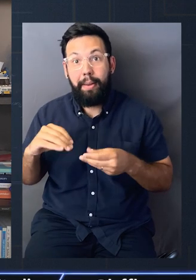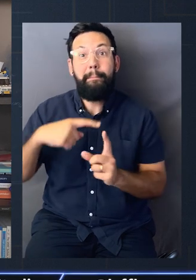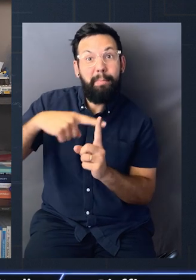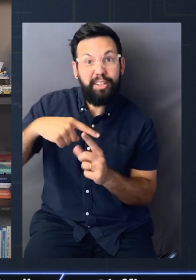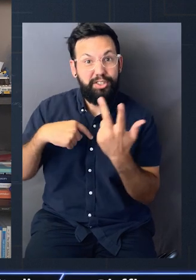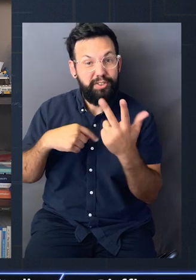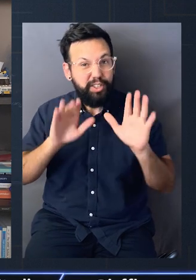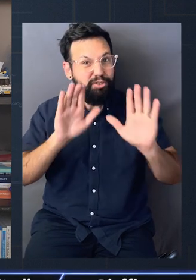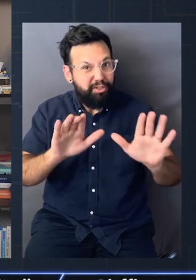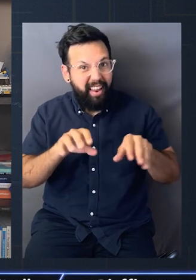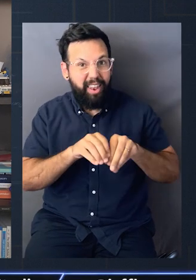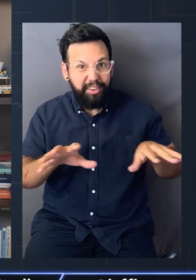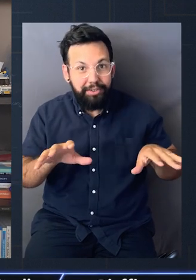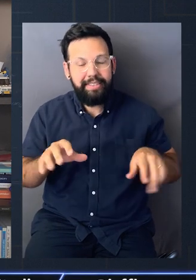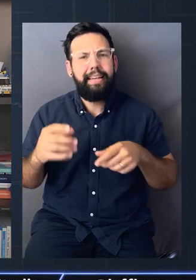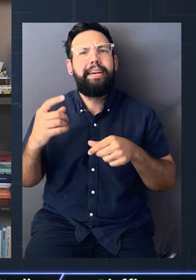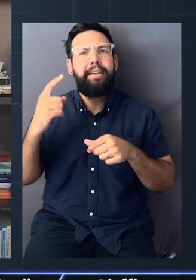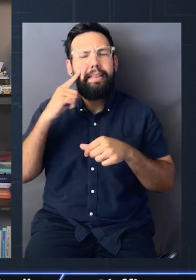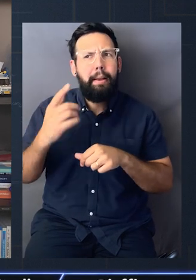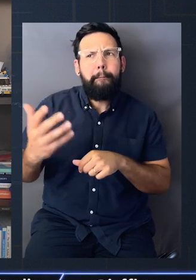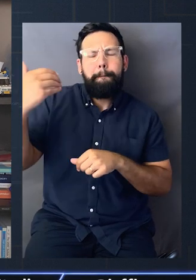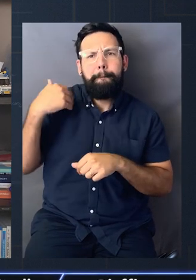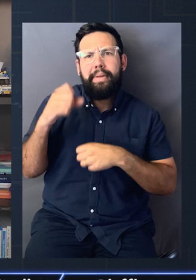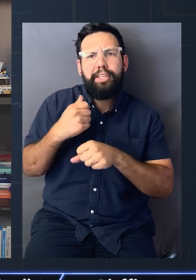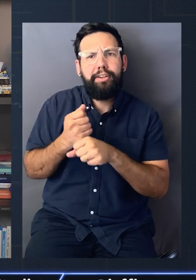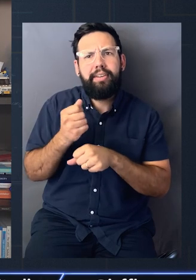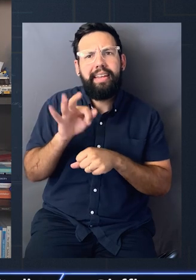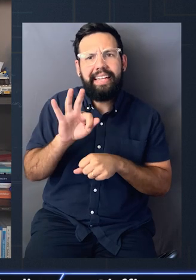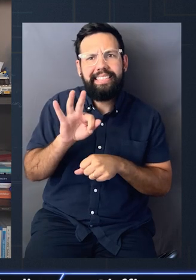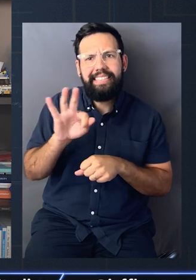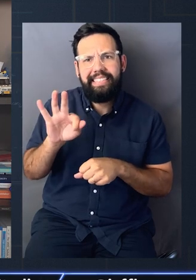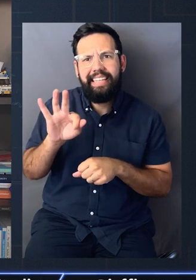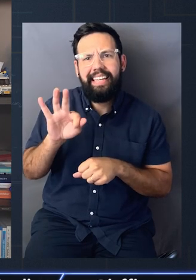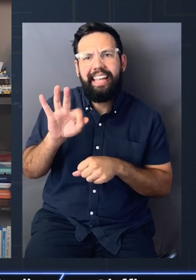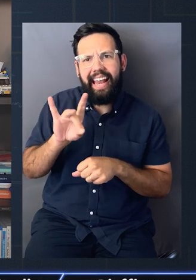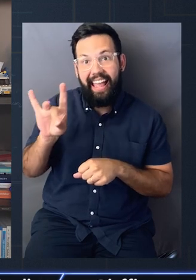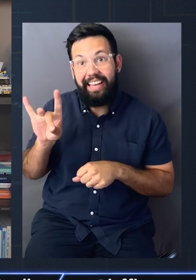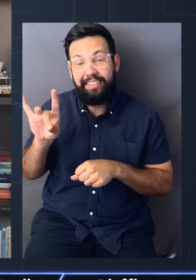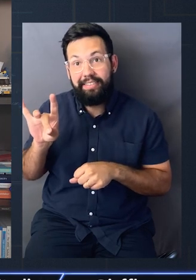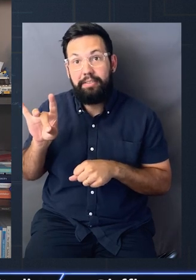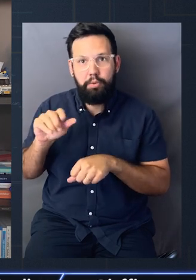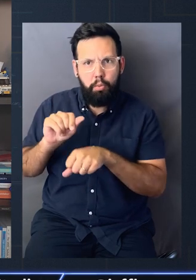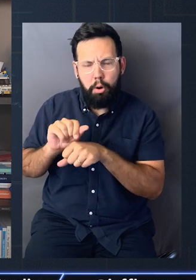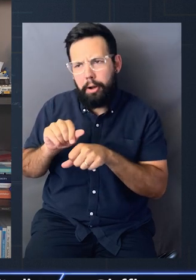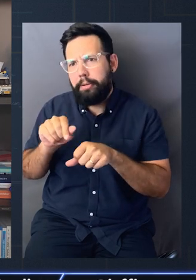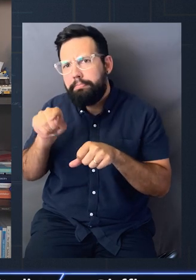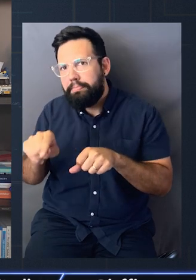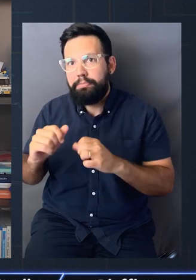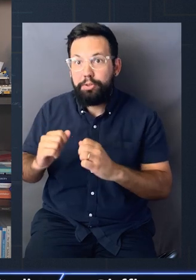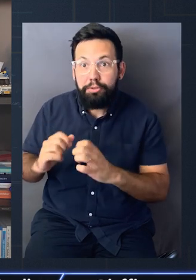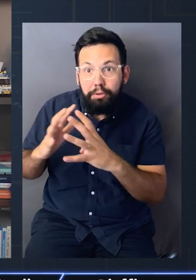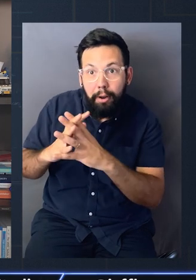great launches. All right, let's go all the way back to 1988. I'm working at this little startup in Maryland. I'm VP of